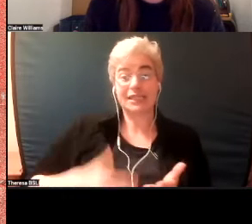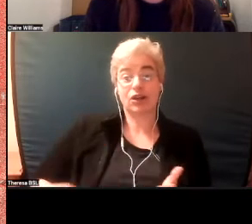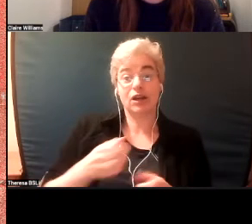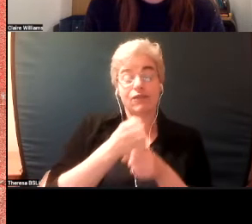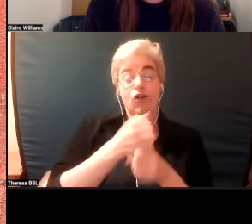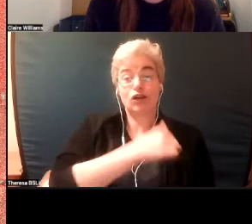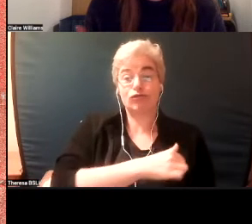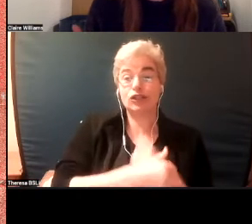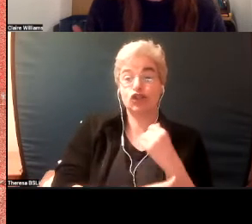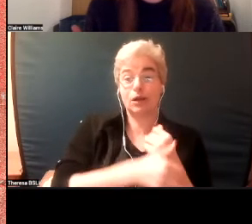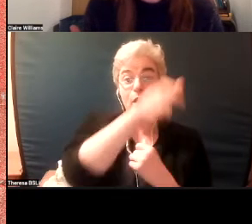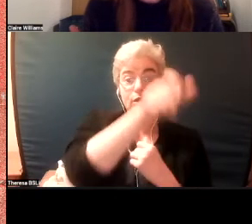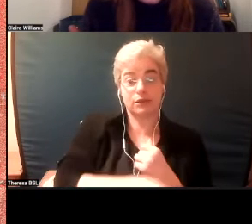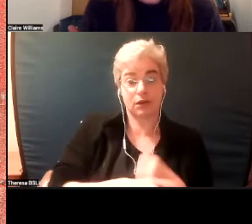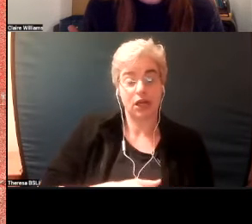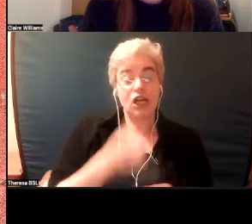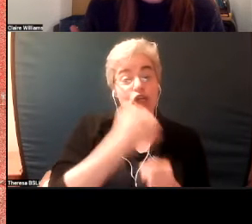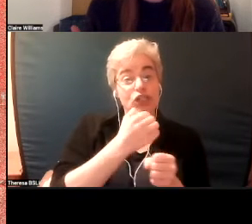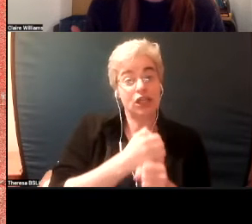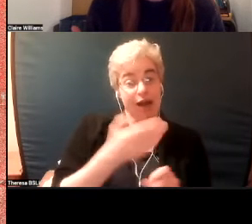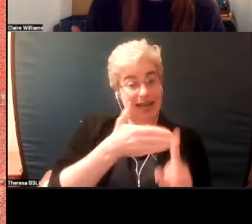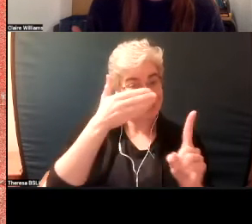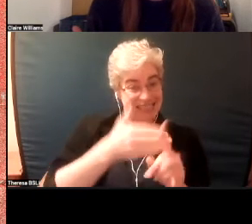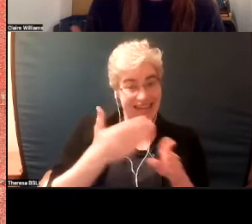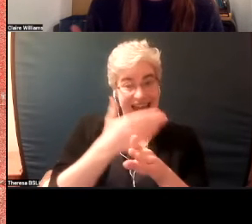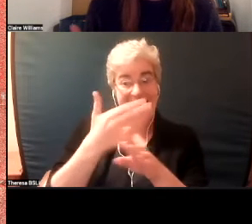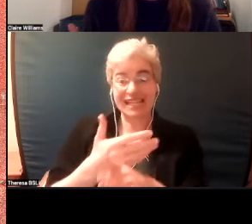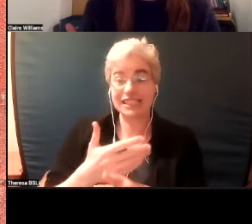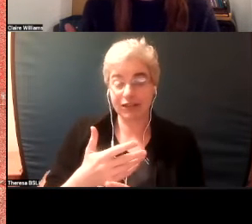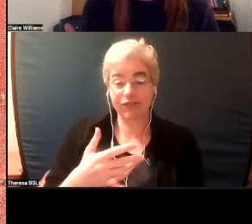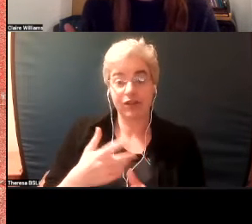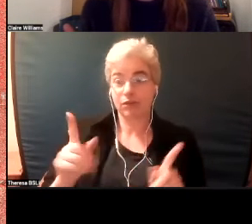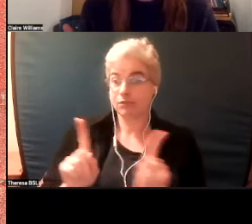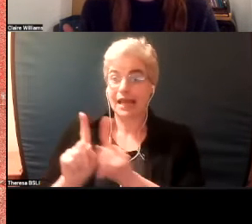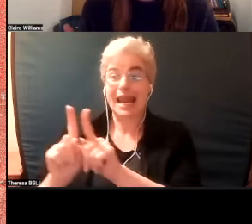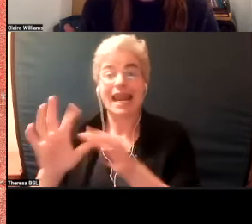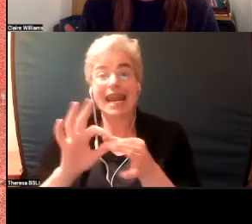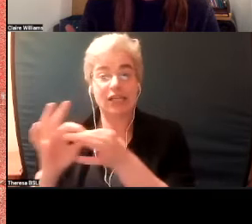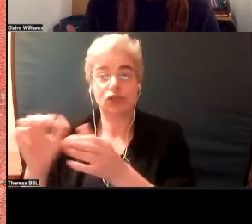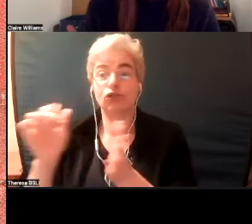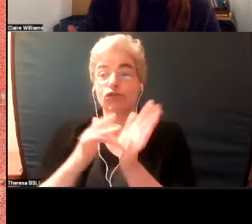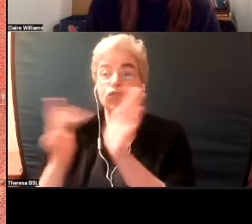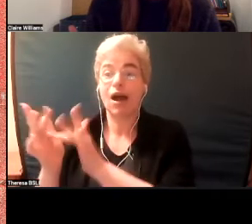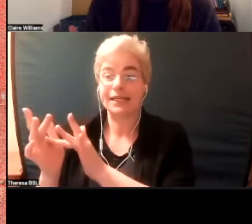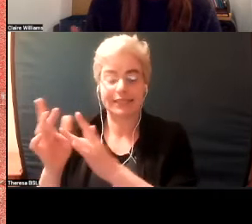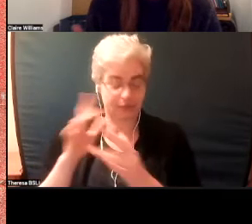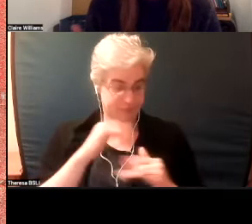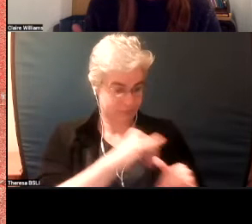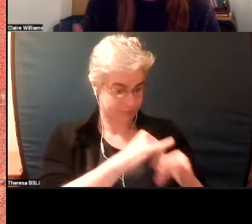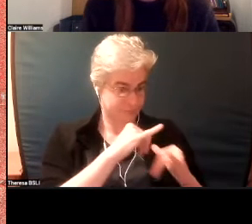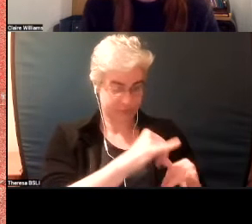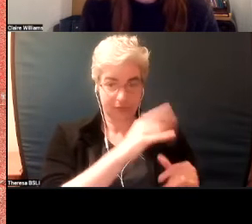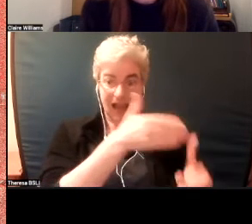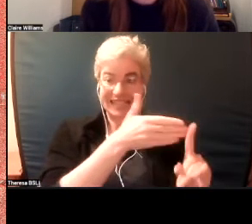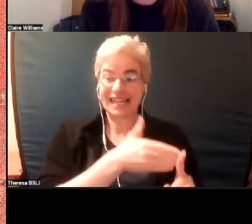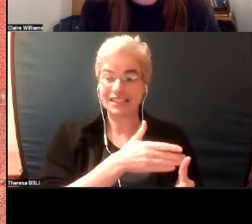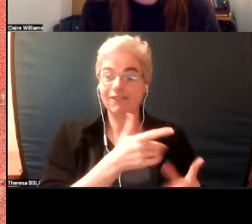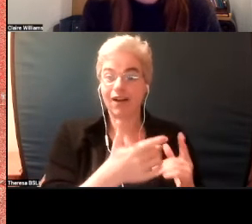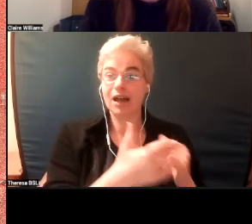Christian. Gutierrez identified this active stance as in line with Christ's identification with the poor. As all Christians